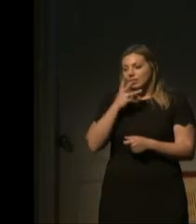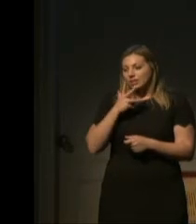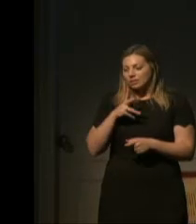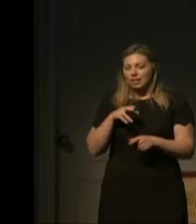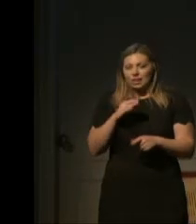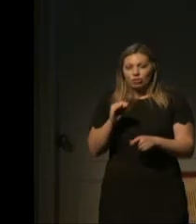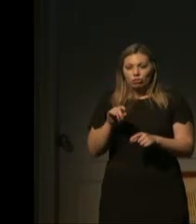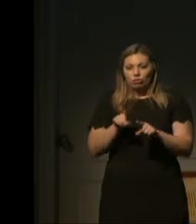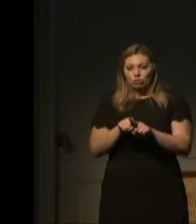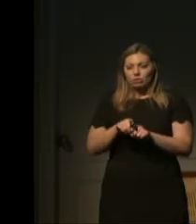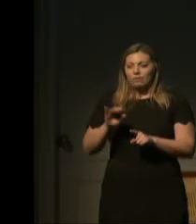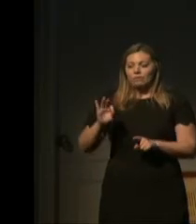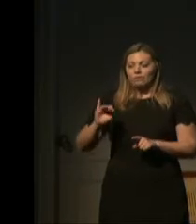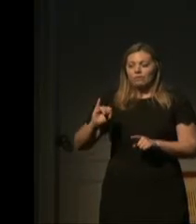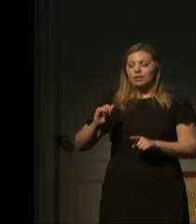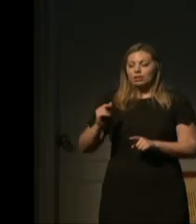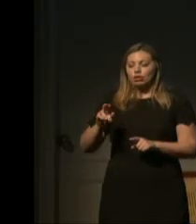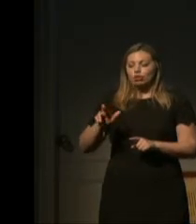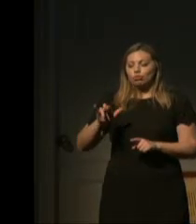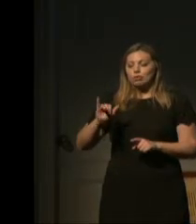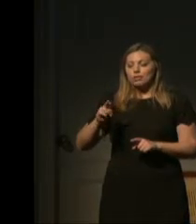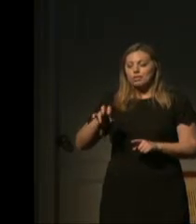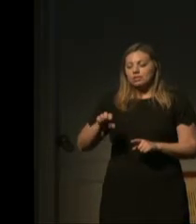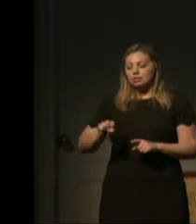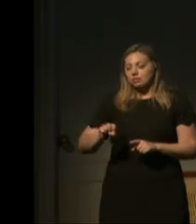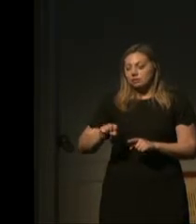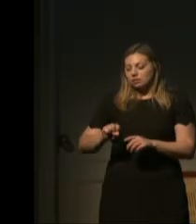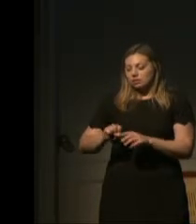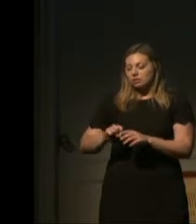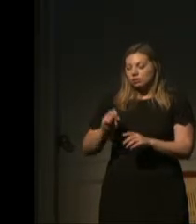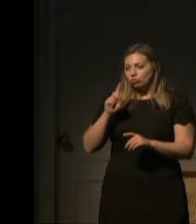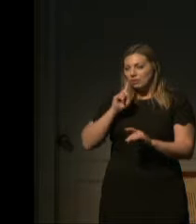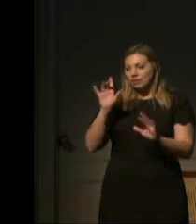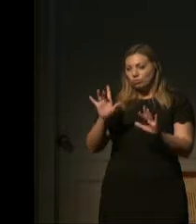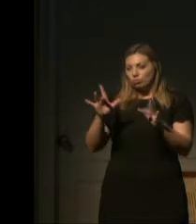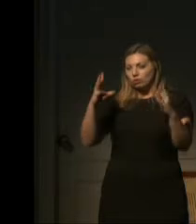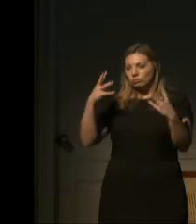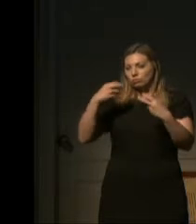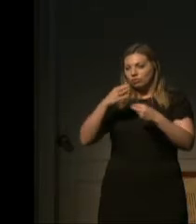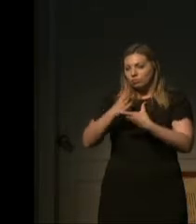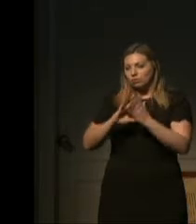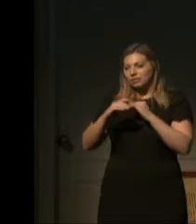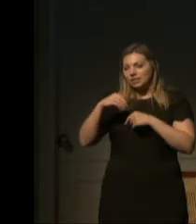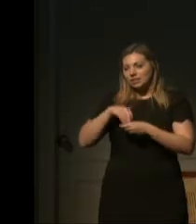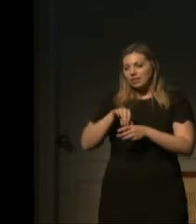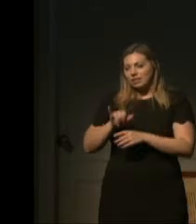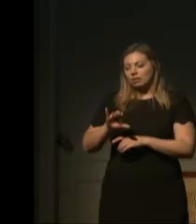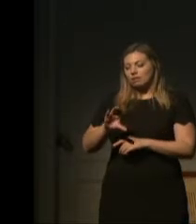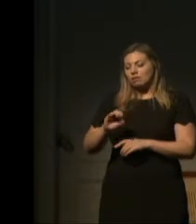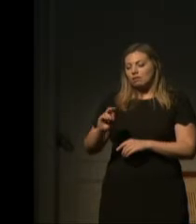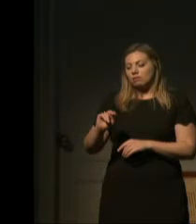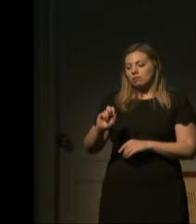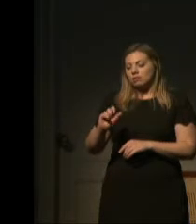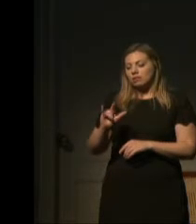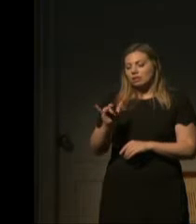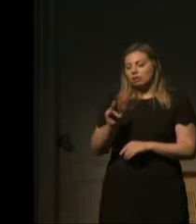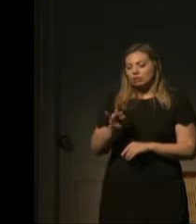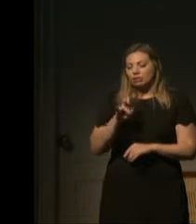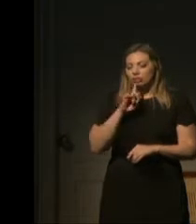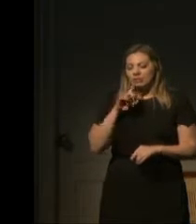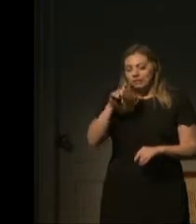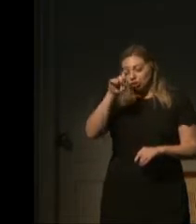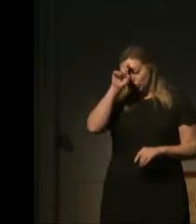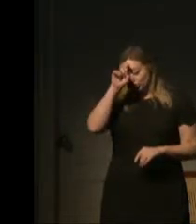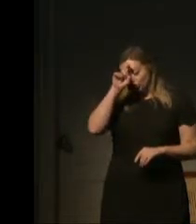Figurines, a really bright and beautiful spot in the constellation of Egyptian